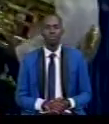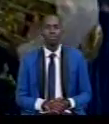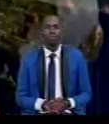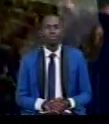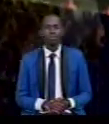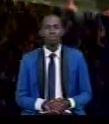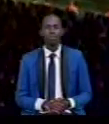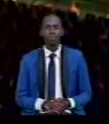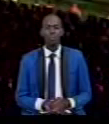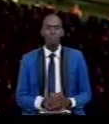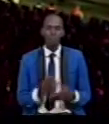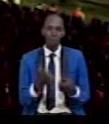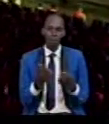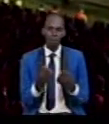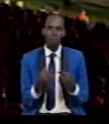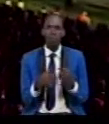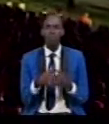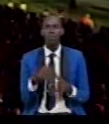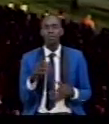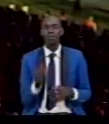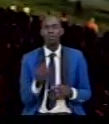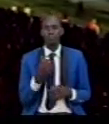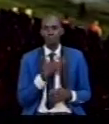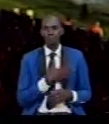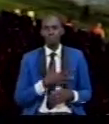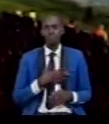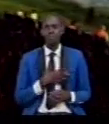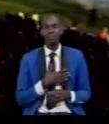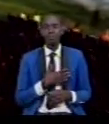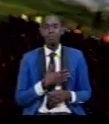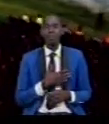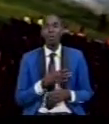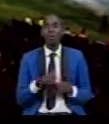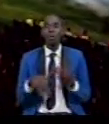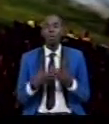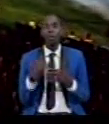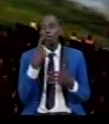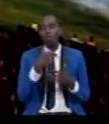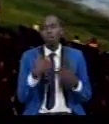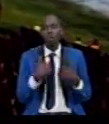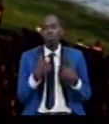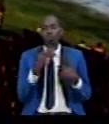Start coming out. Please, those who have interviewed, bring them out